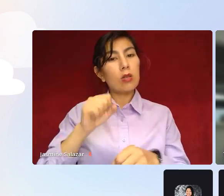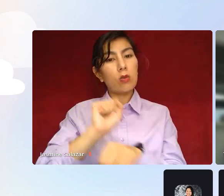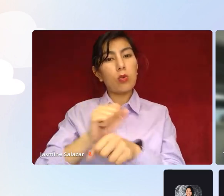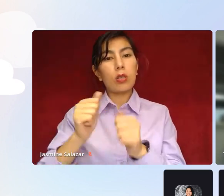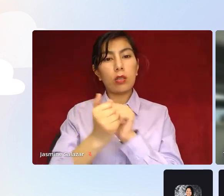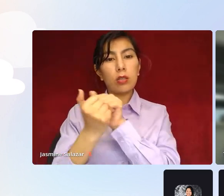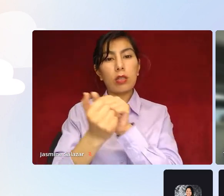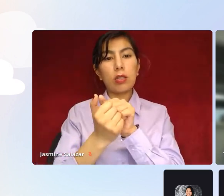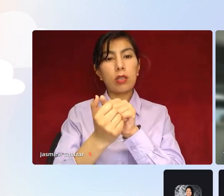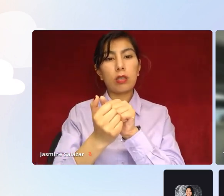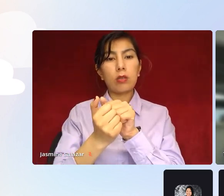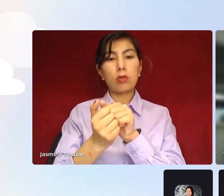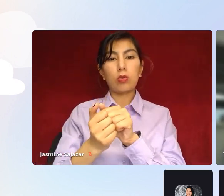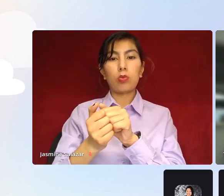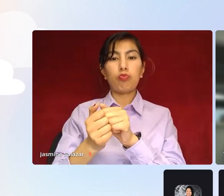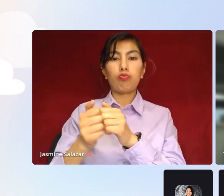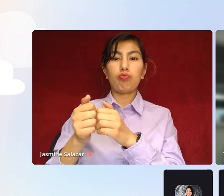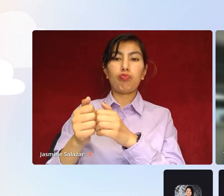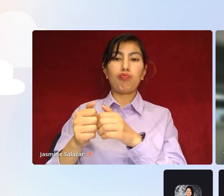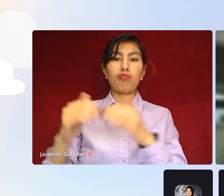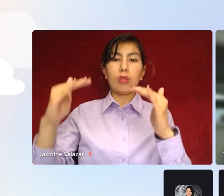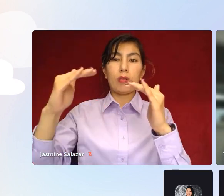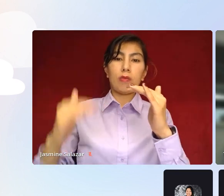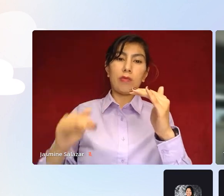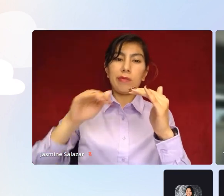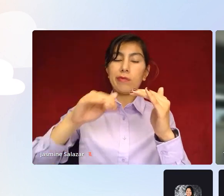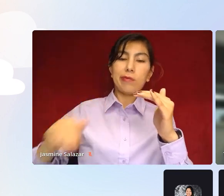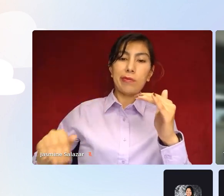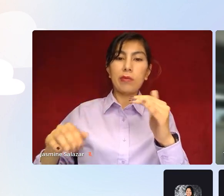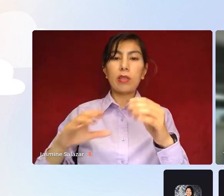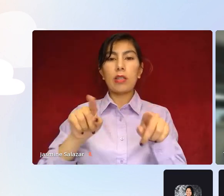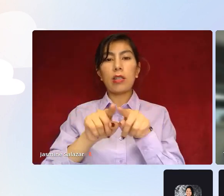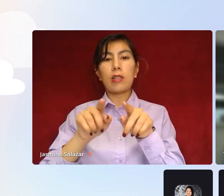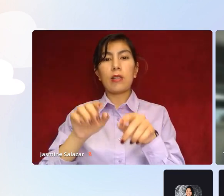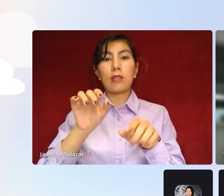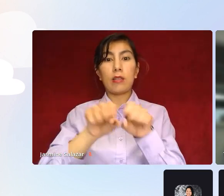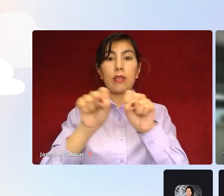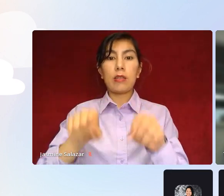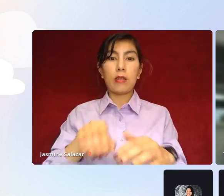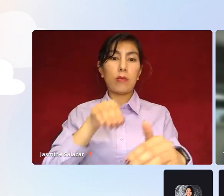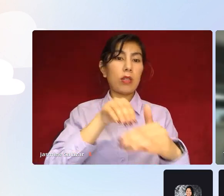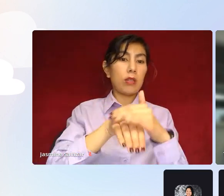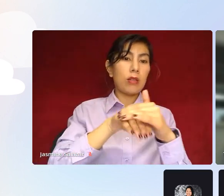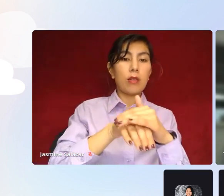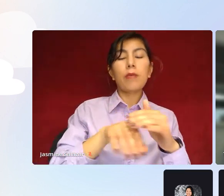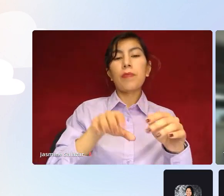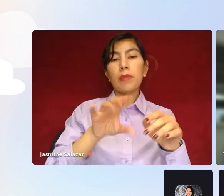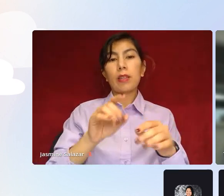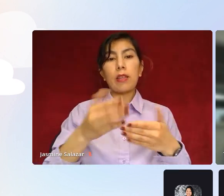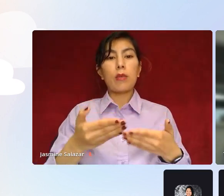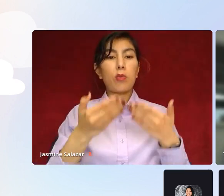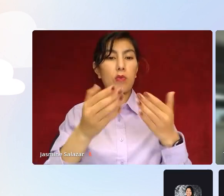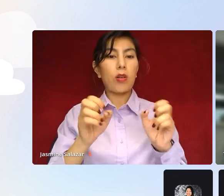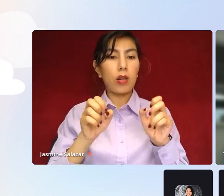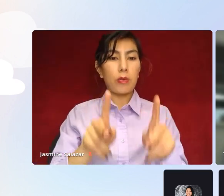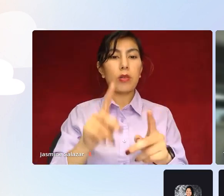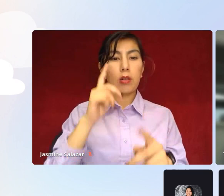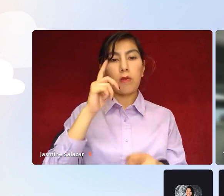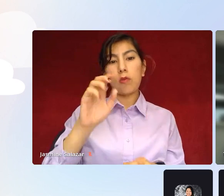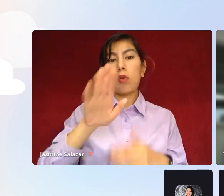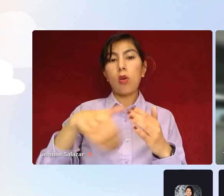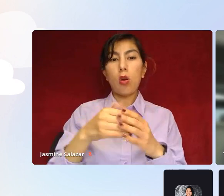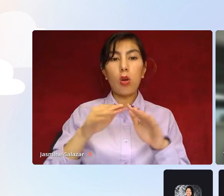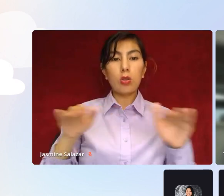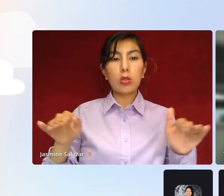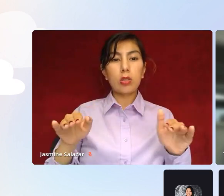disparities in access and to ensure that our systems of care are equitable and just, and that they provide opportunities for all children and youth